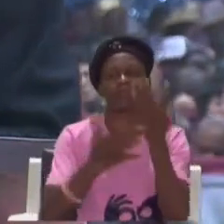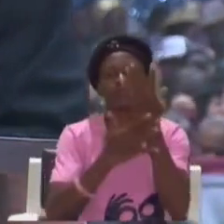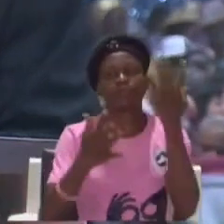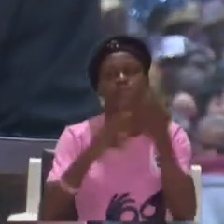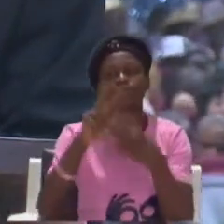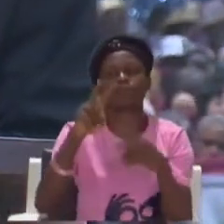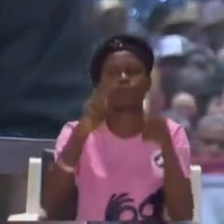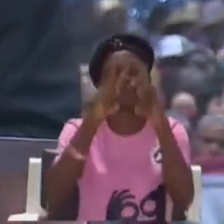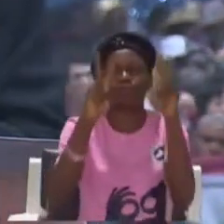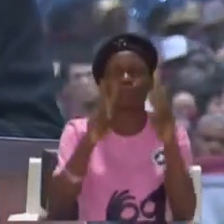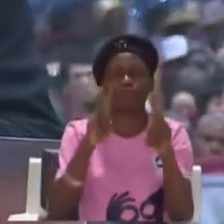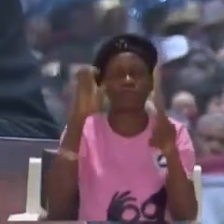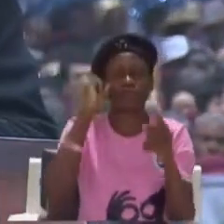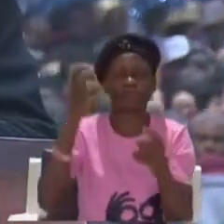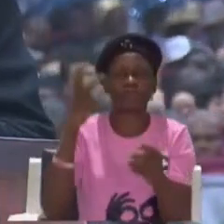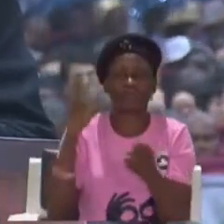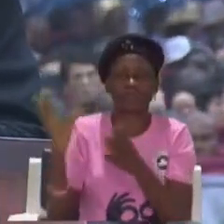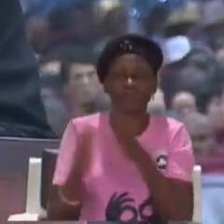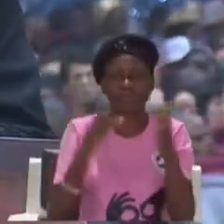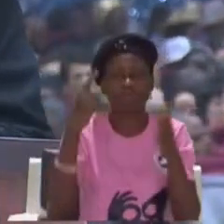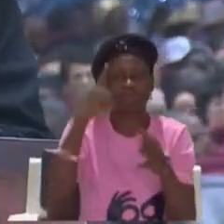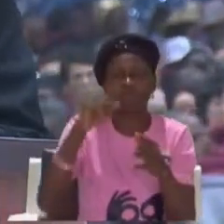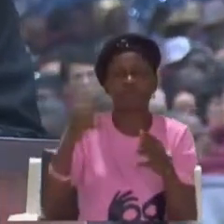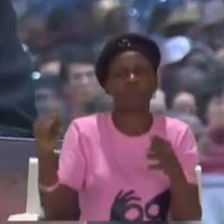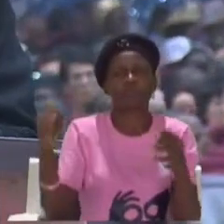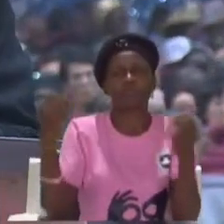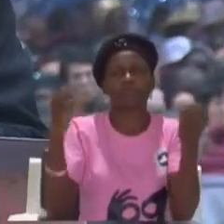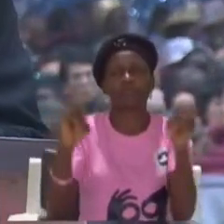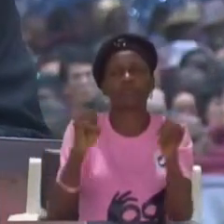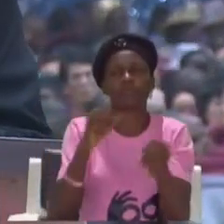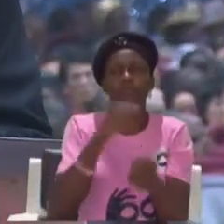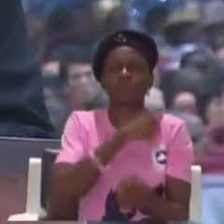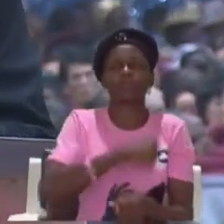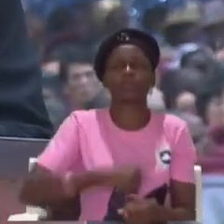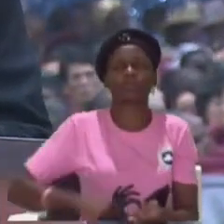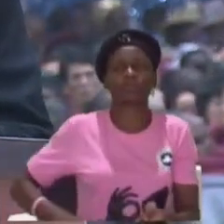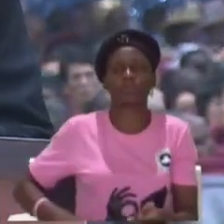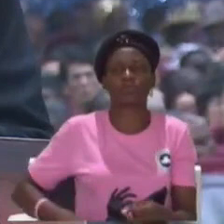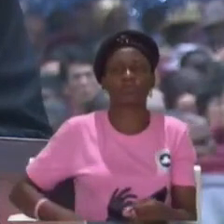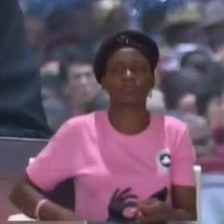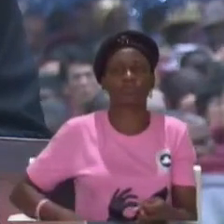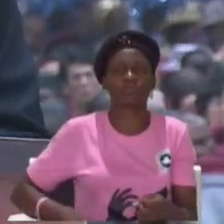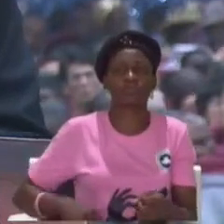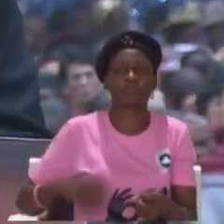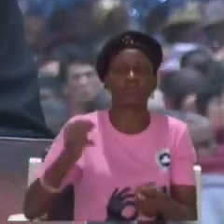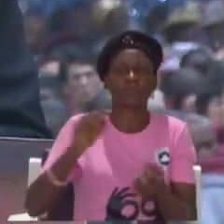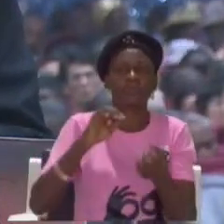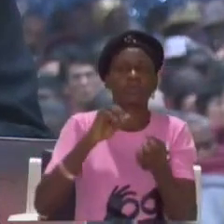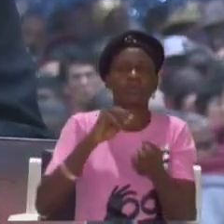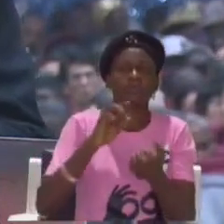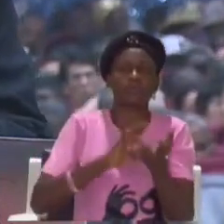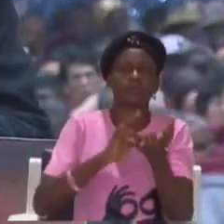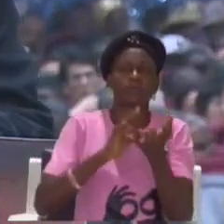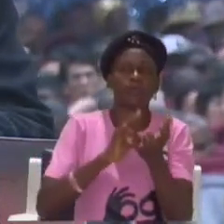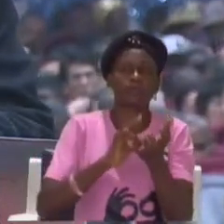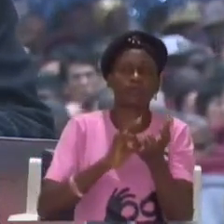was scheduled for an emergency surgery. The medical team gave